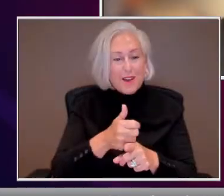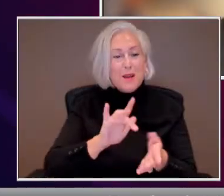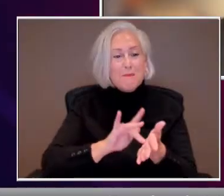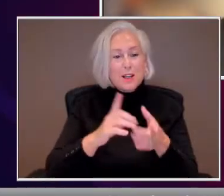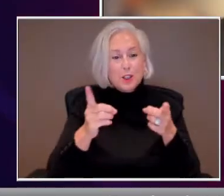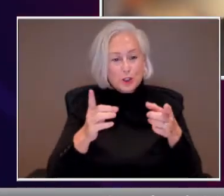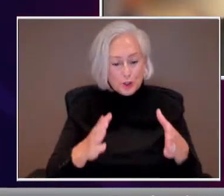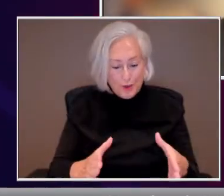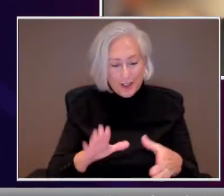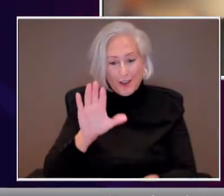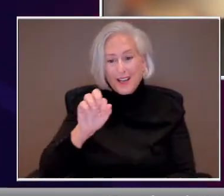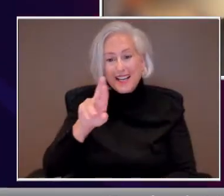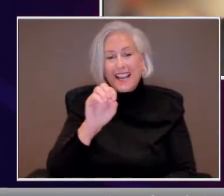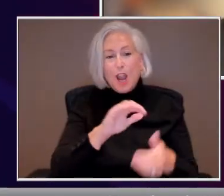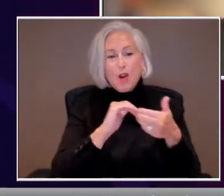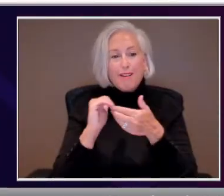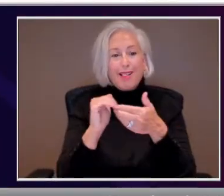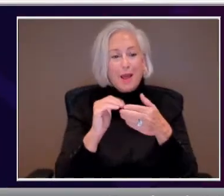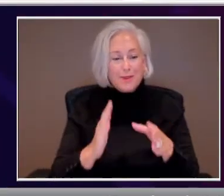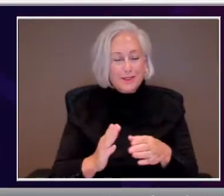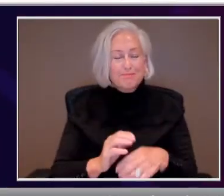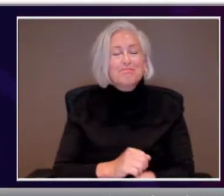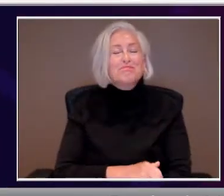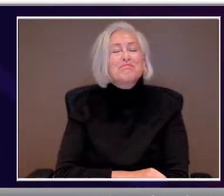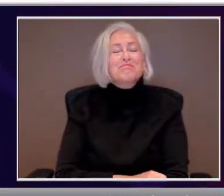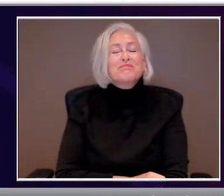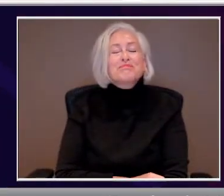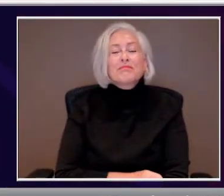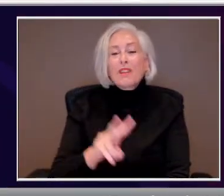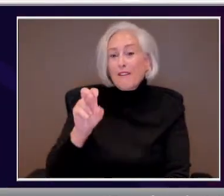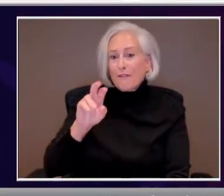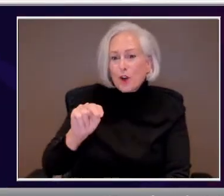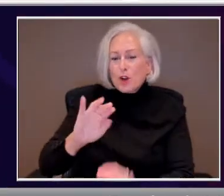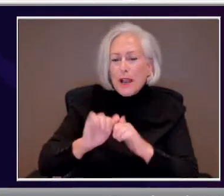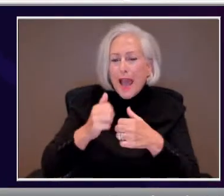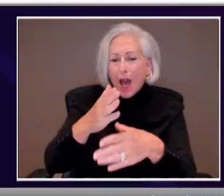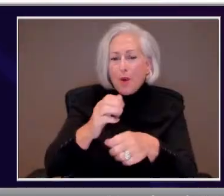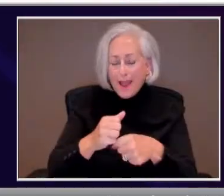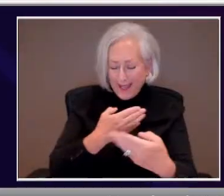Collaborative. Vern, first off, how do I get one of those trunks?